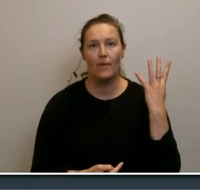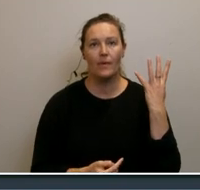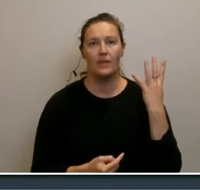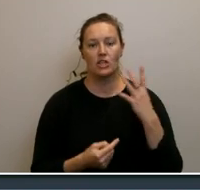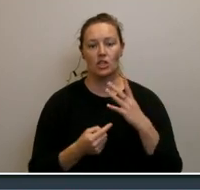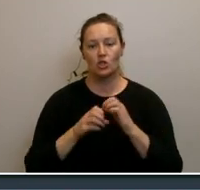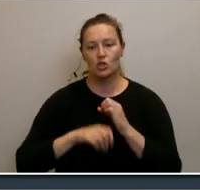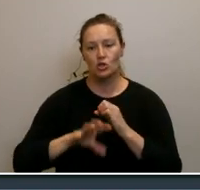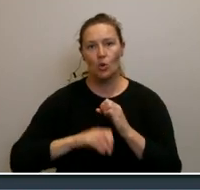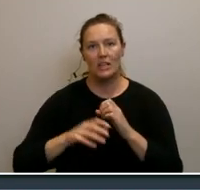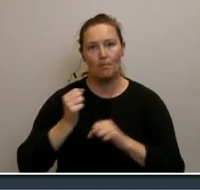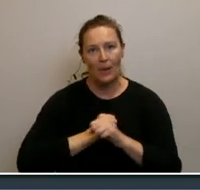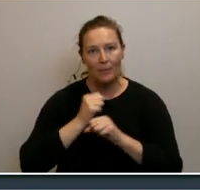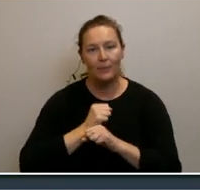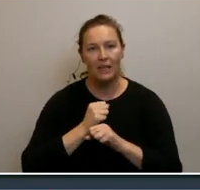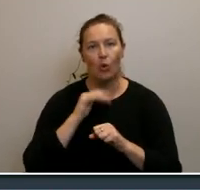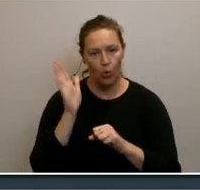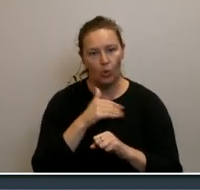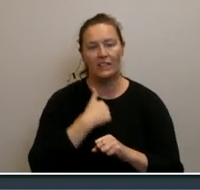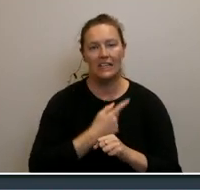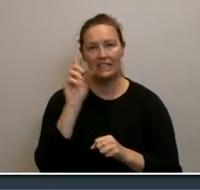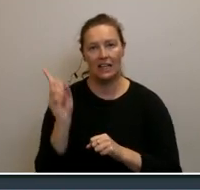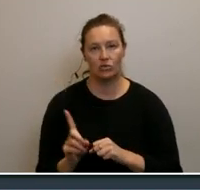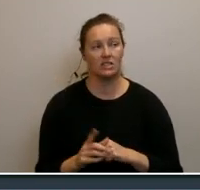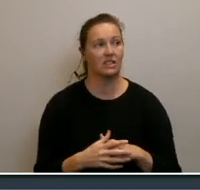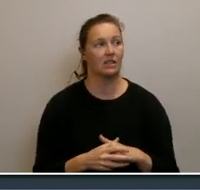every sewage pump requires electricity. And